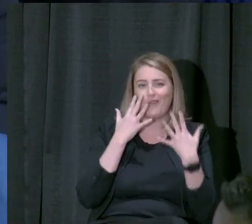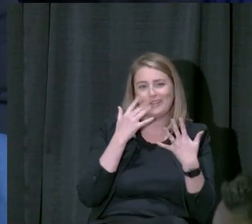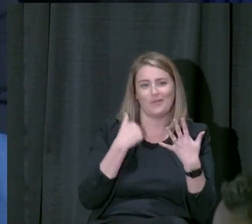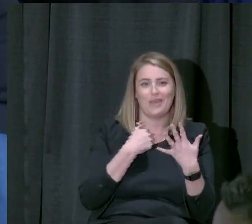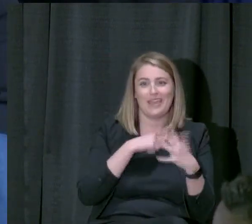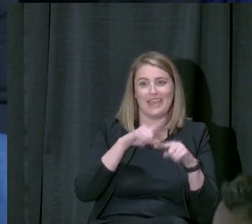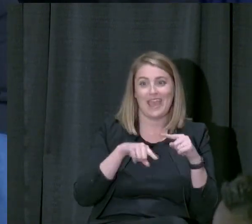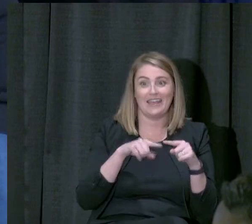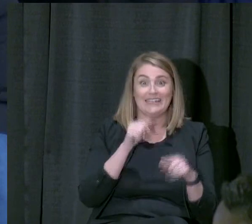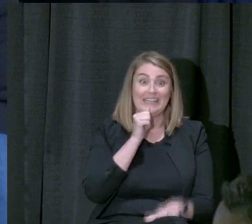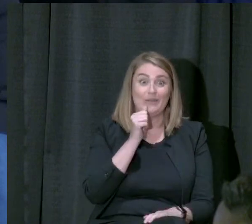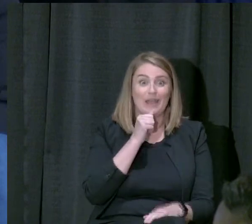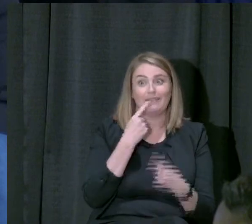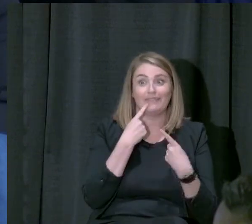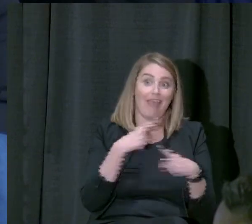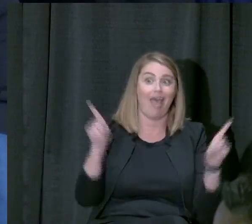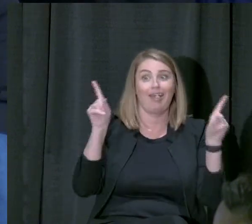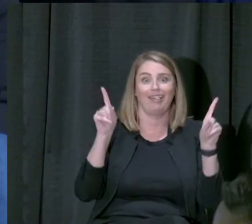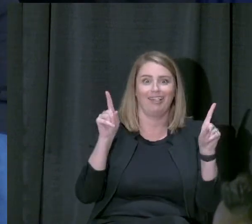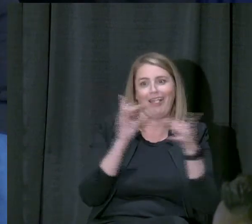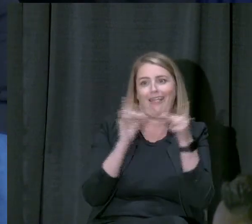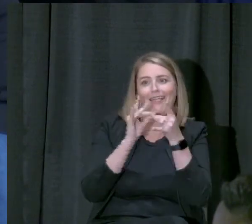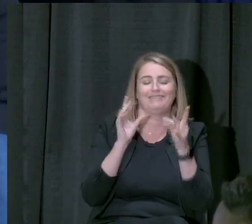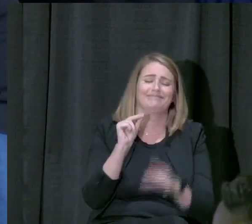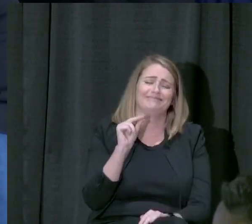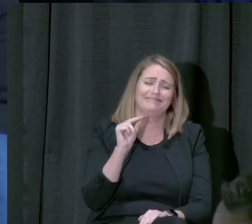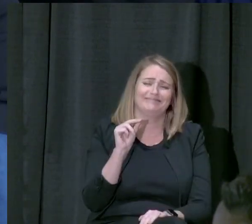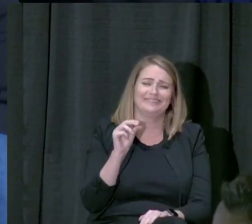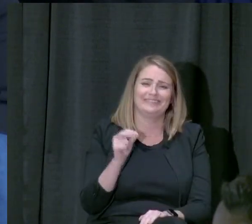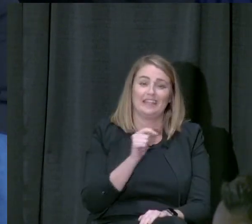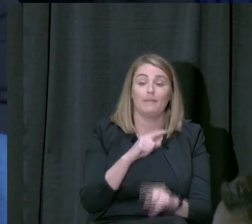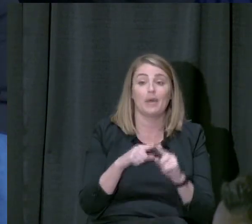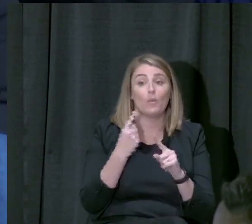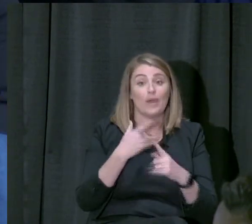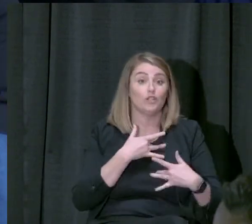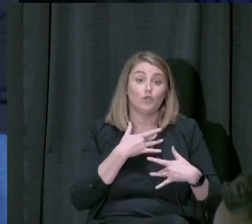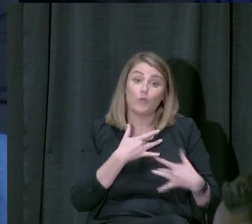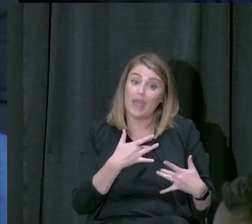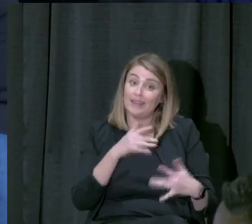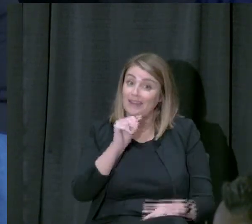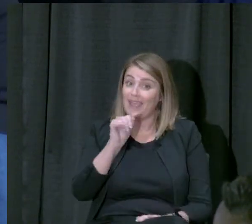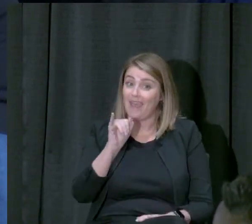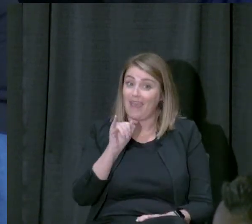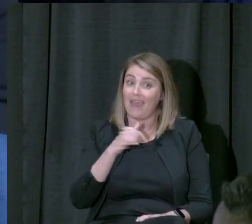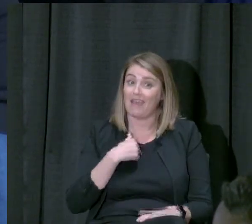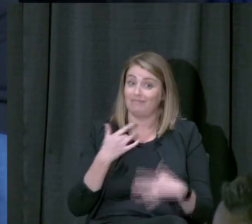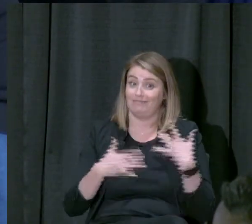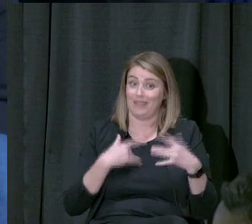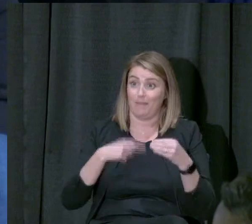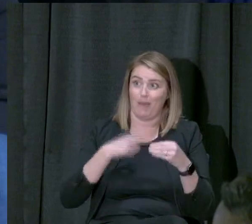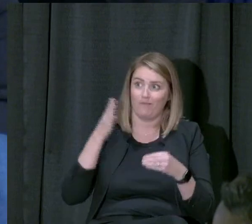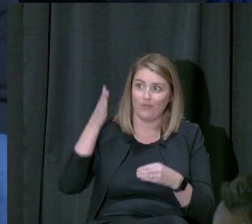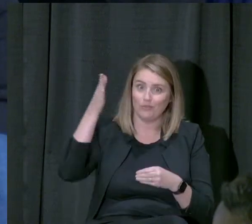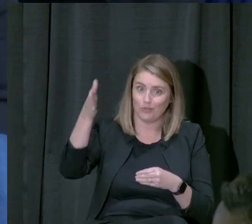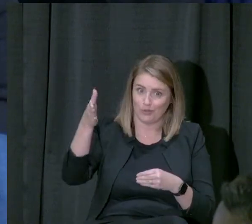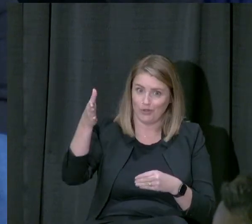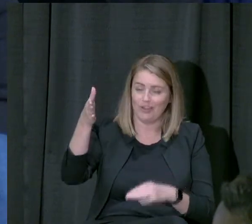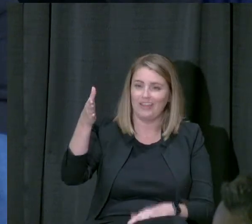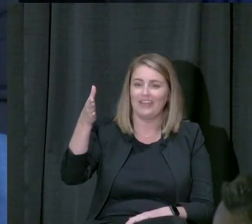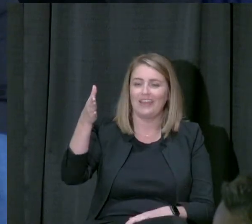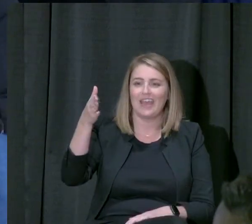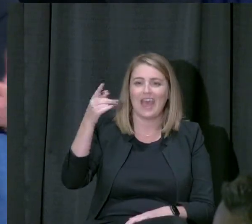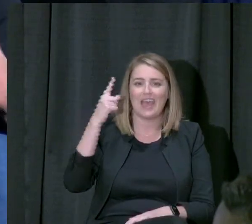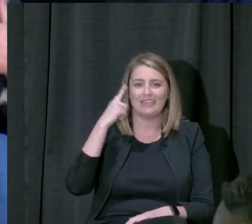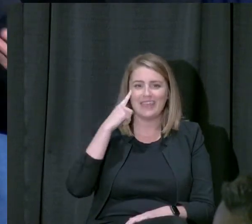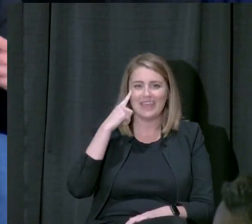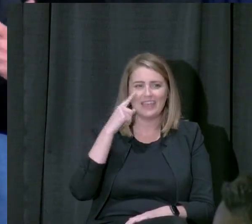too much in details, but there is definitely one trend in the world of AI that makes me very excited about the future. So I think so